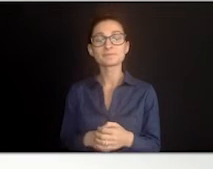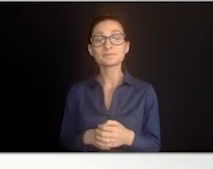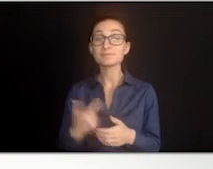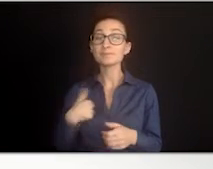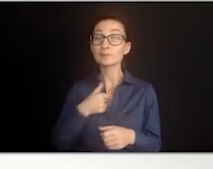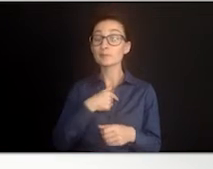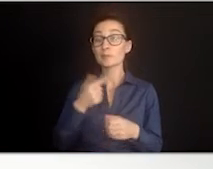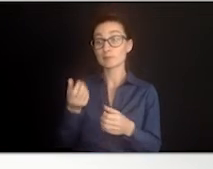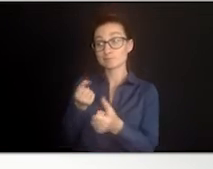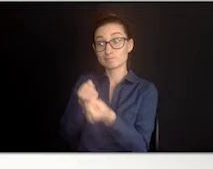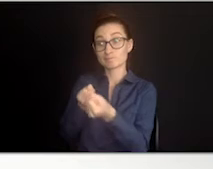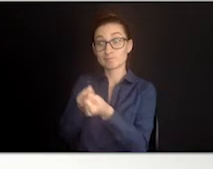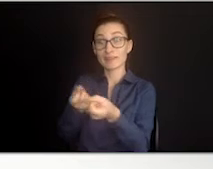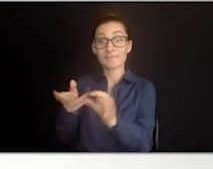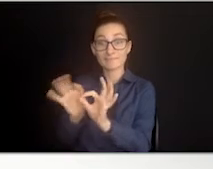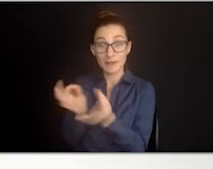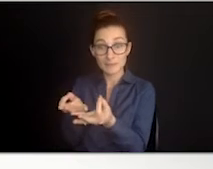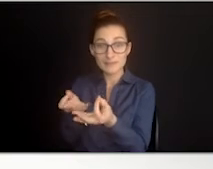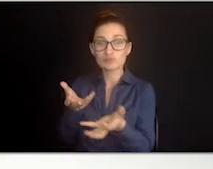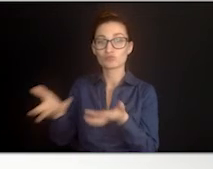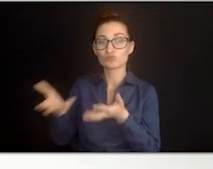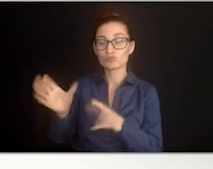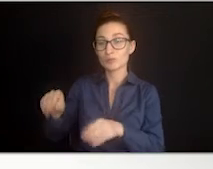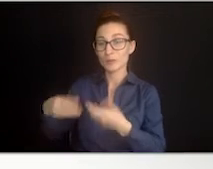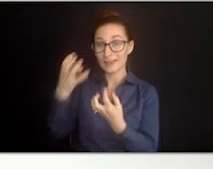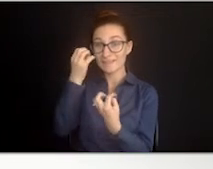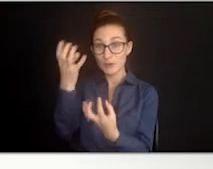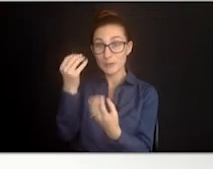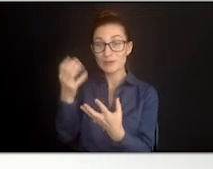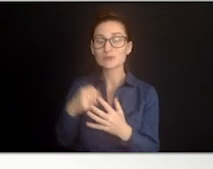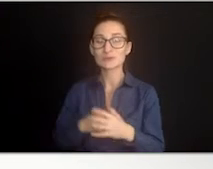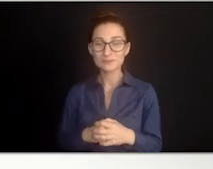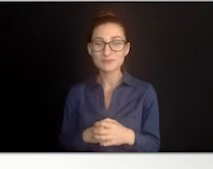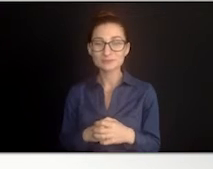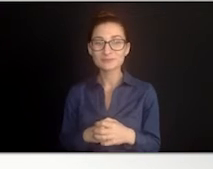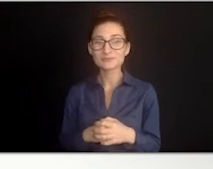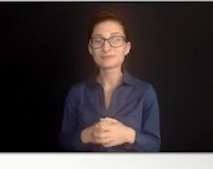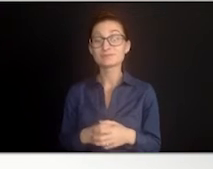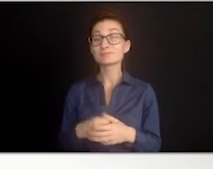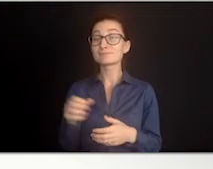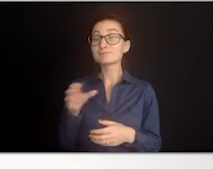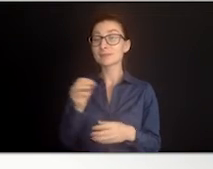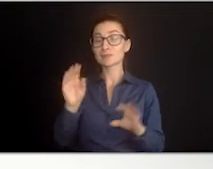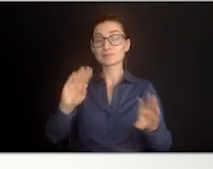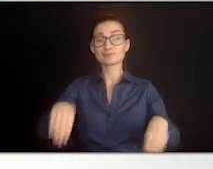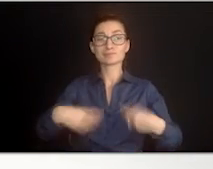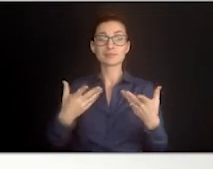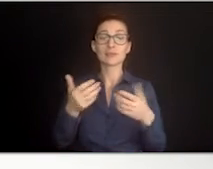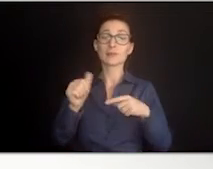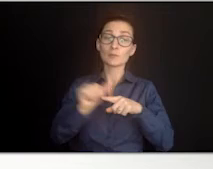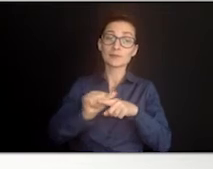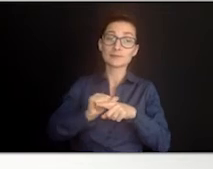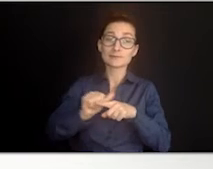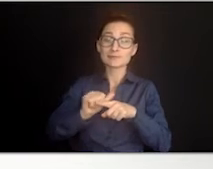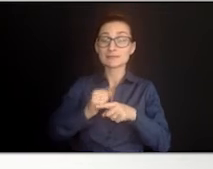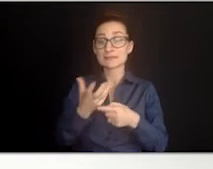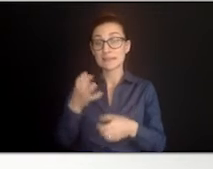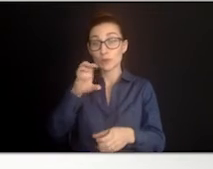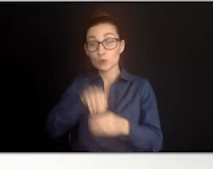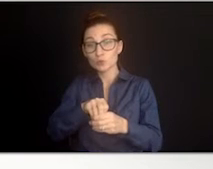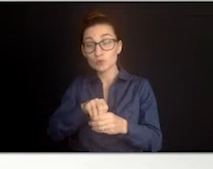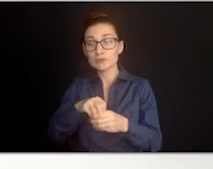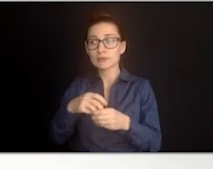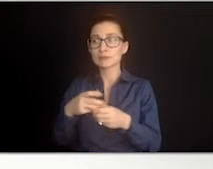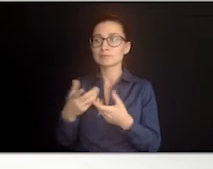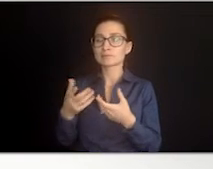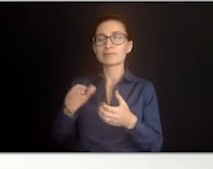work with families with regard to information about inclusion, sharing practices, sharing things that they can have